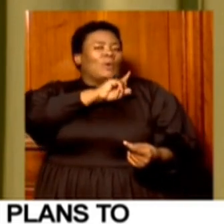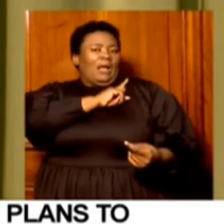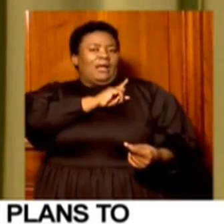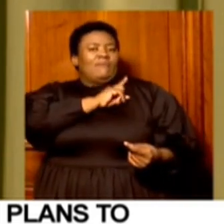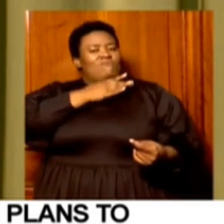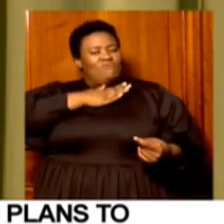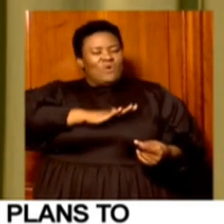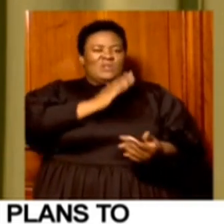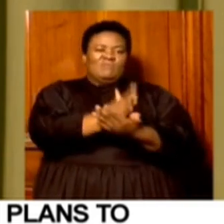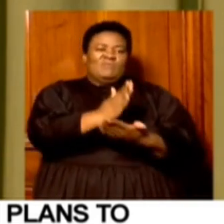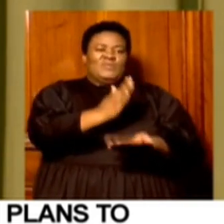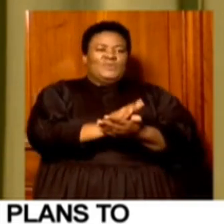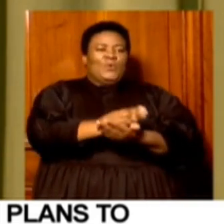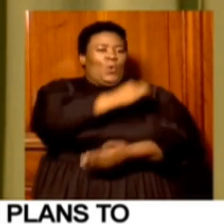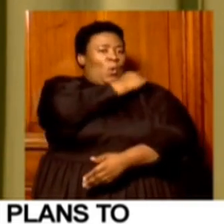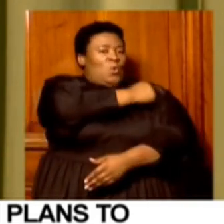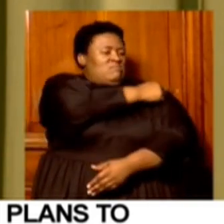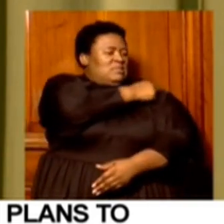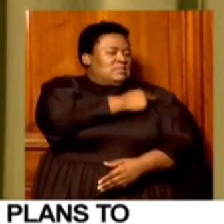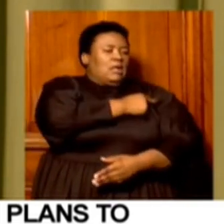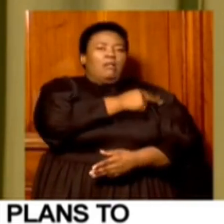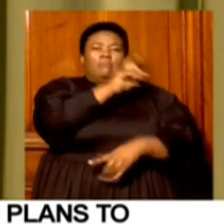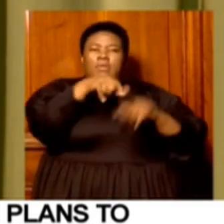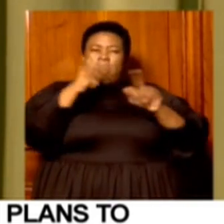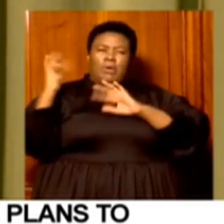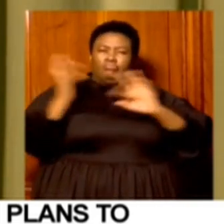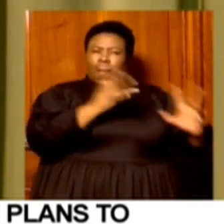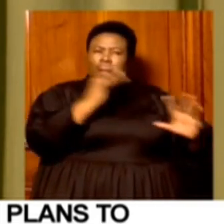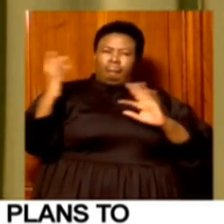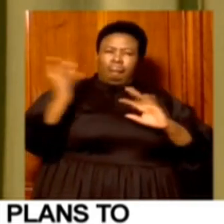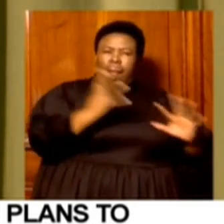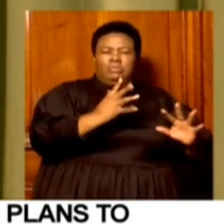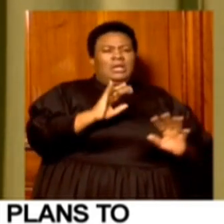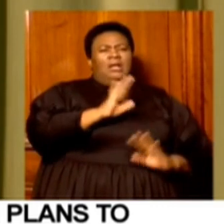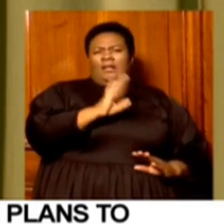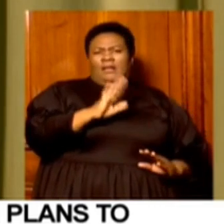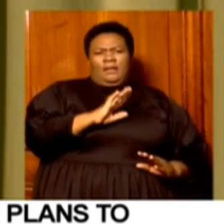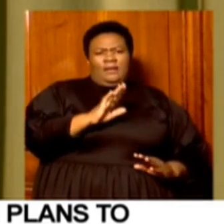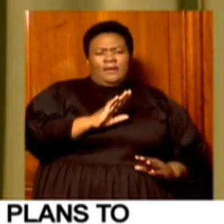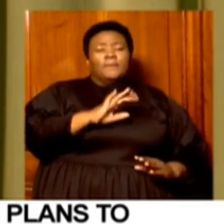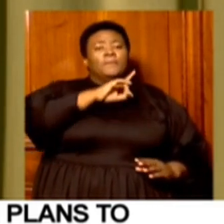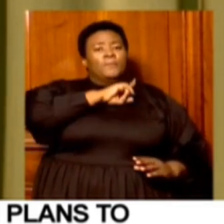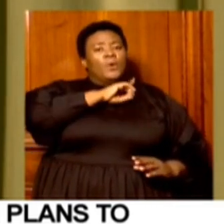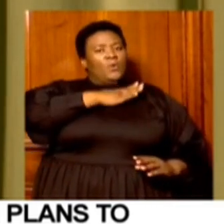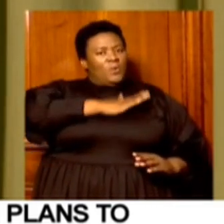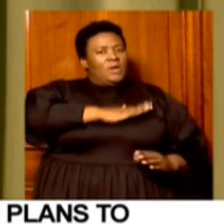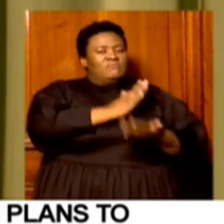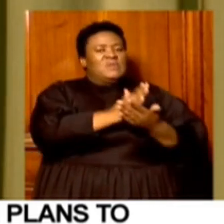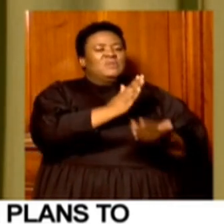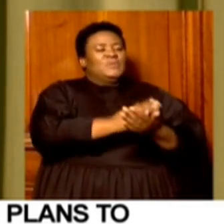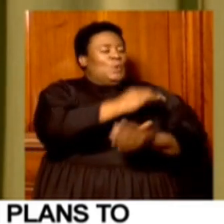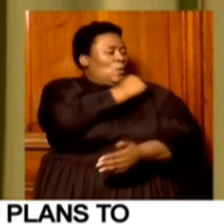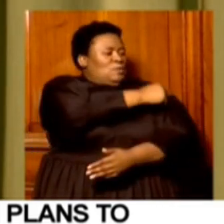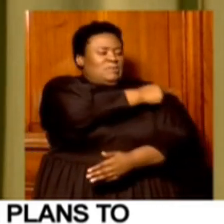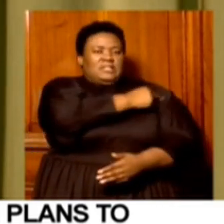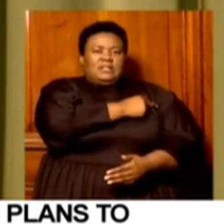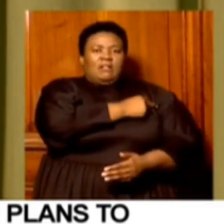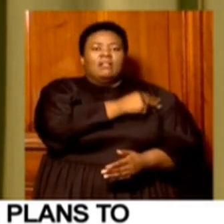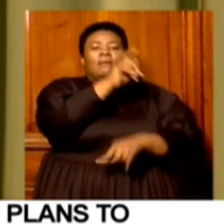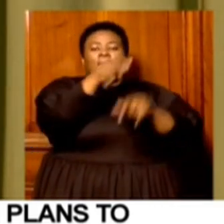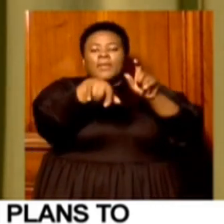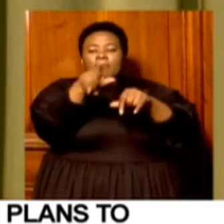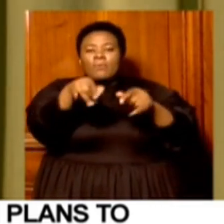our hospitals are not overwhelmed, so that indeed our hospitals are able to